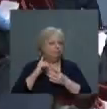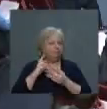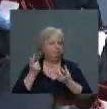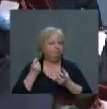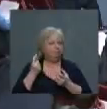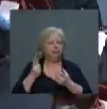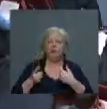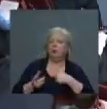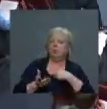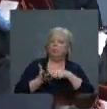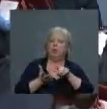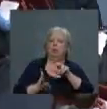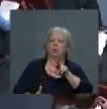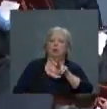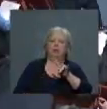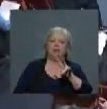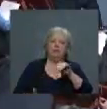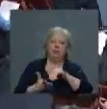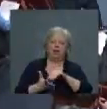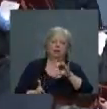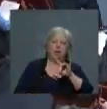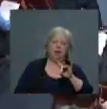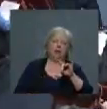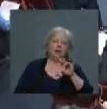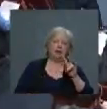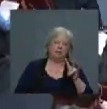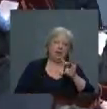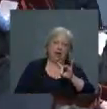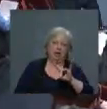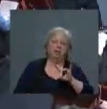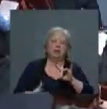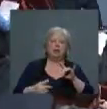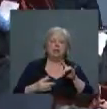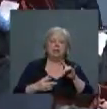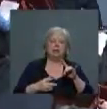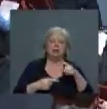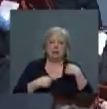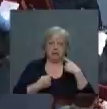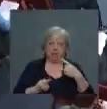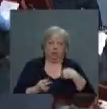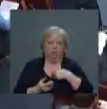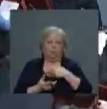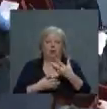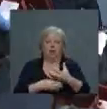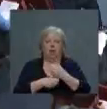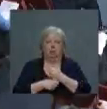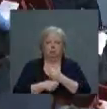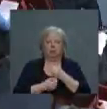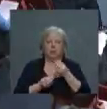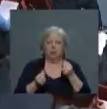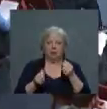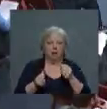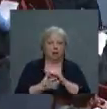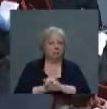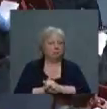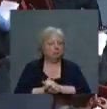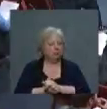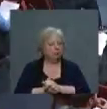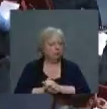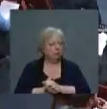We paid $37,878, yes, since we acquired them. Money.